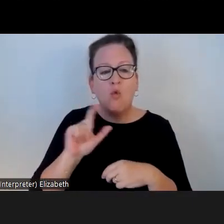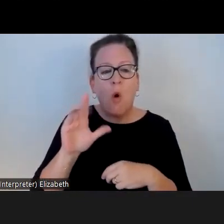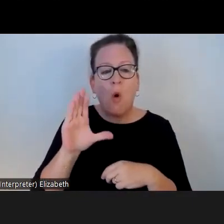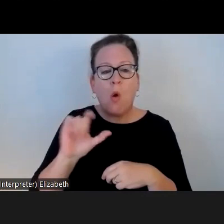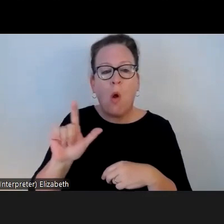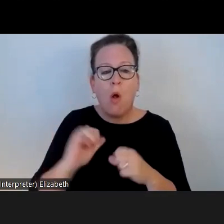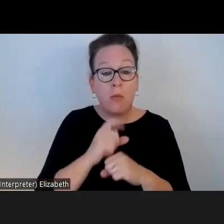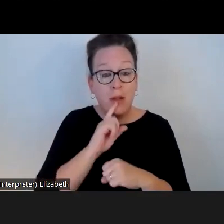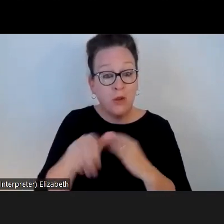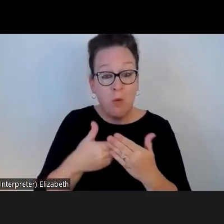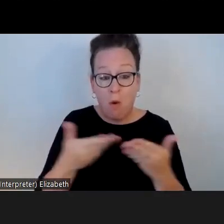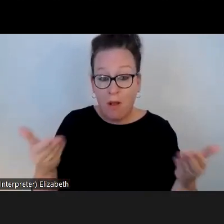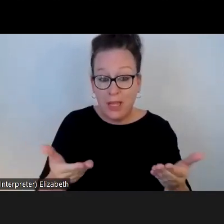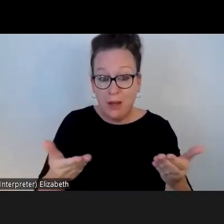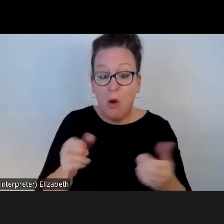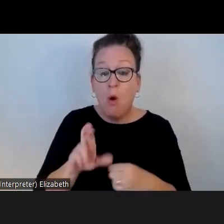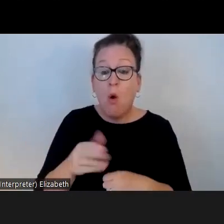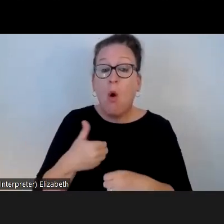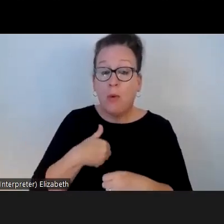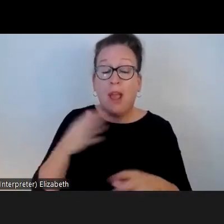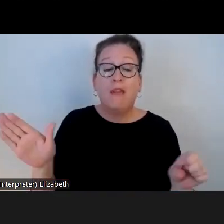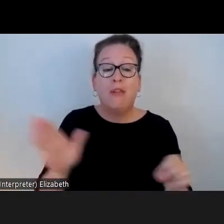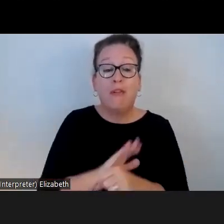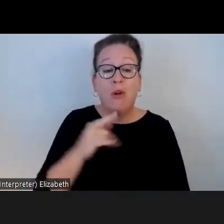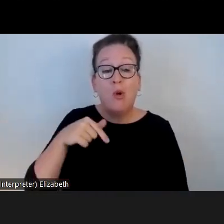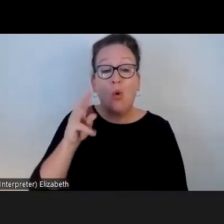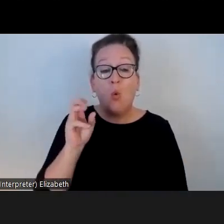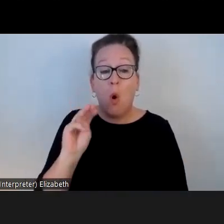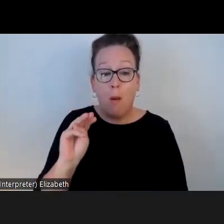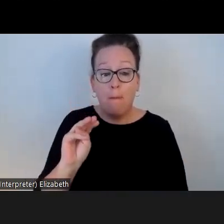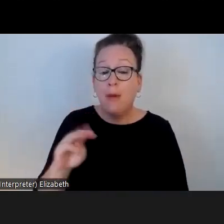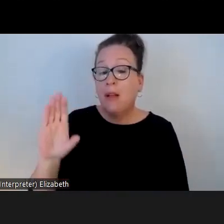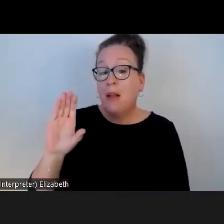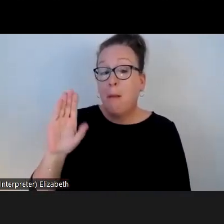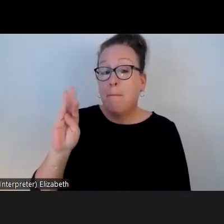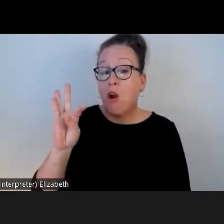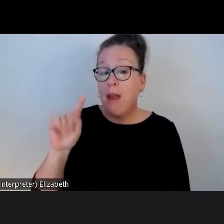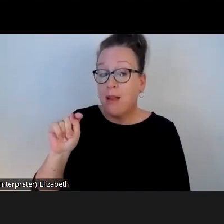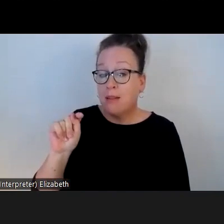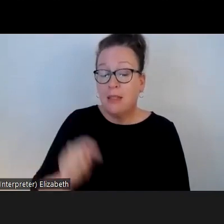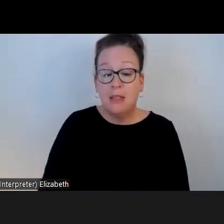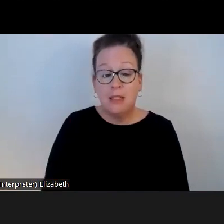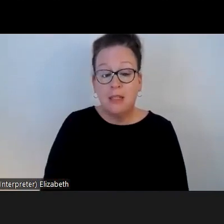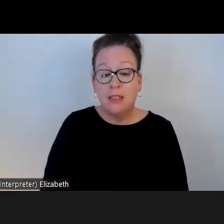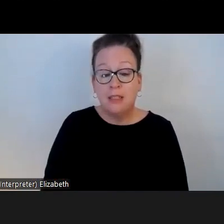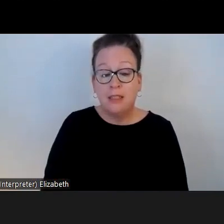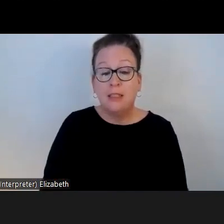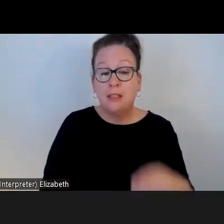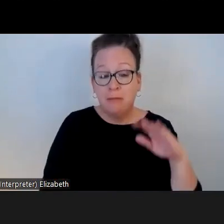all here or that we have quorum. So Kalila Barnett. Here.